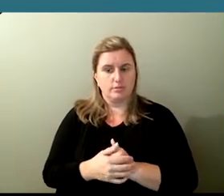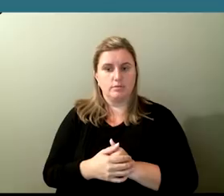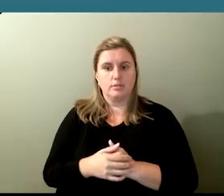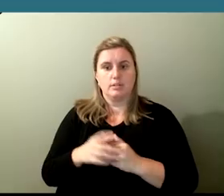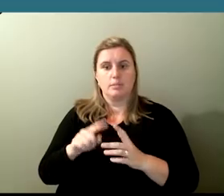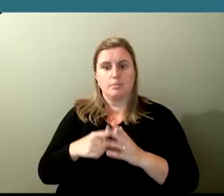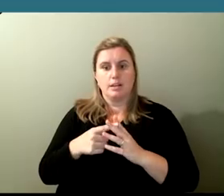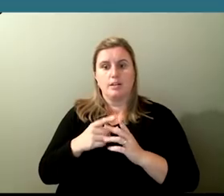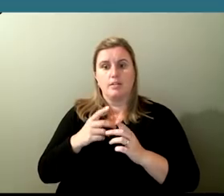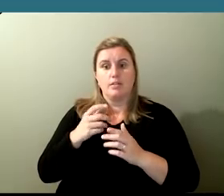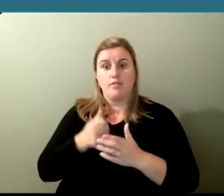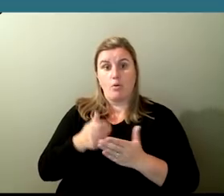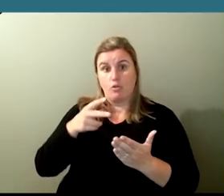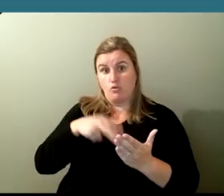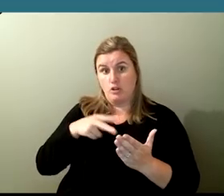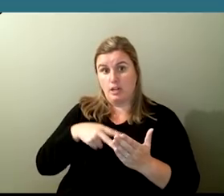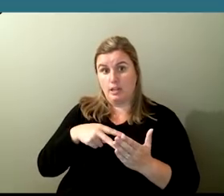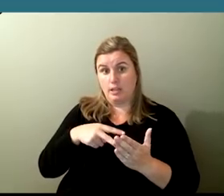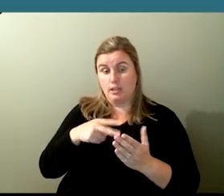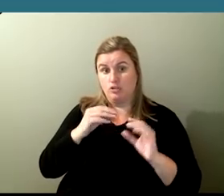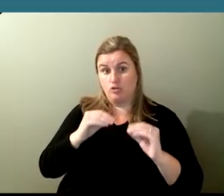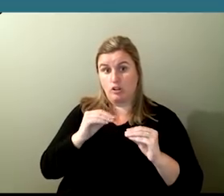participant reading instructions,